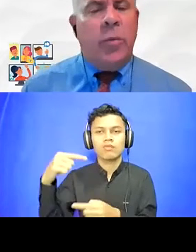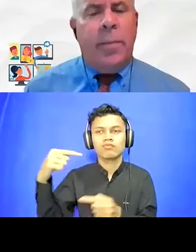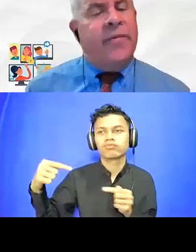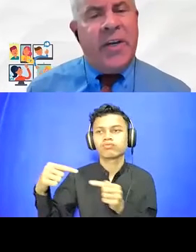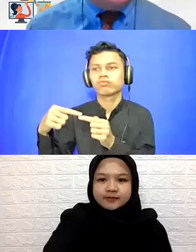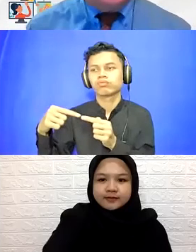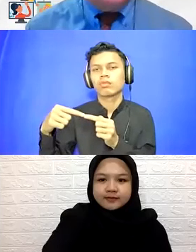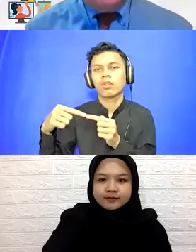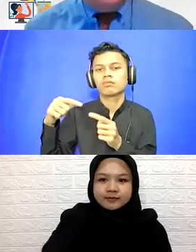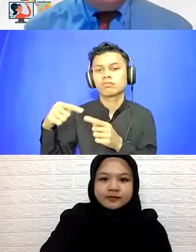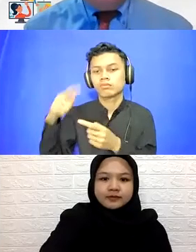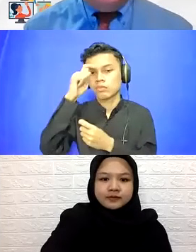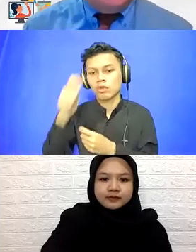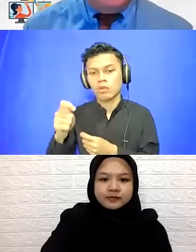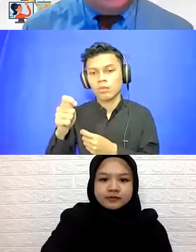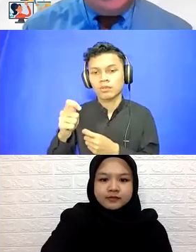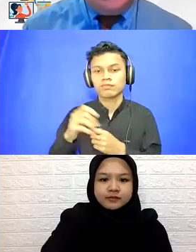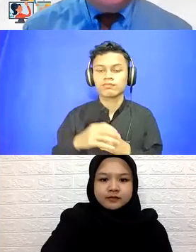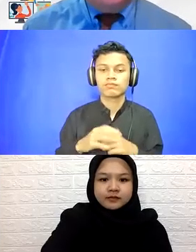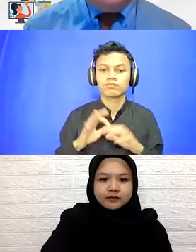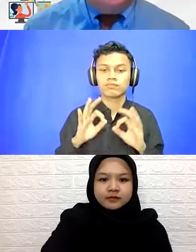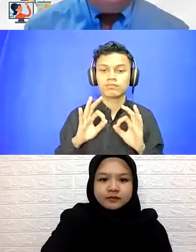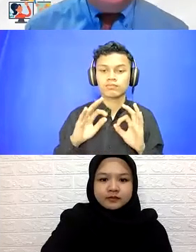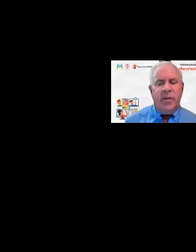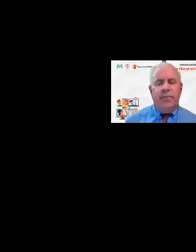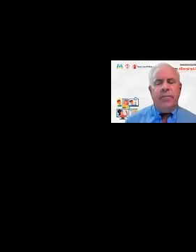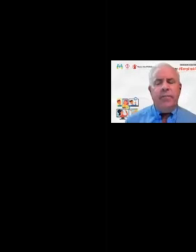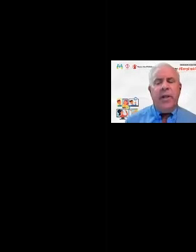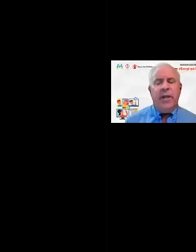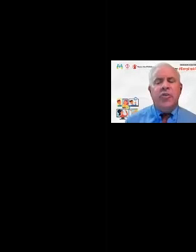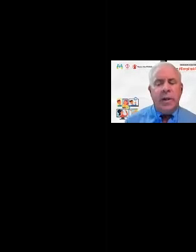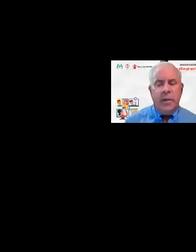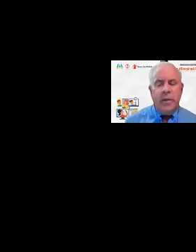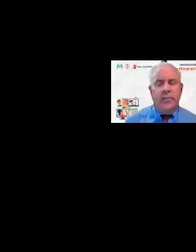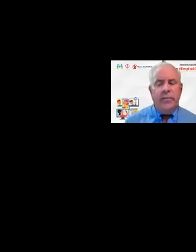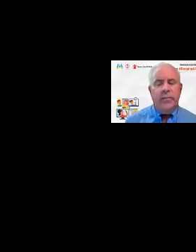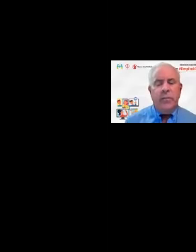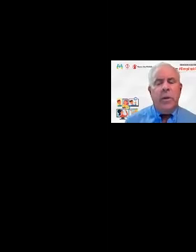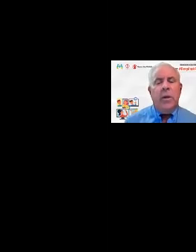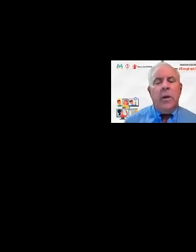the world where professionals did not treat each other respectfully electronically.